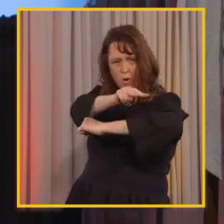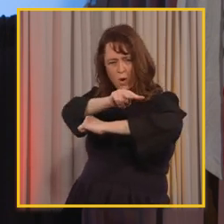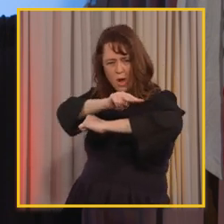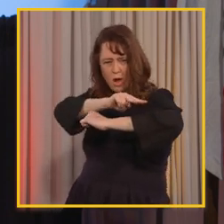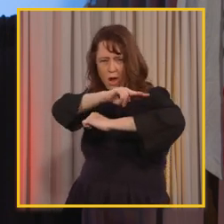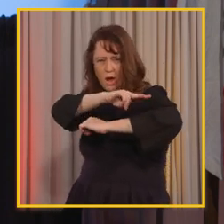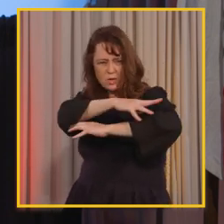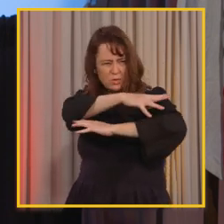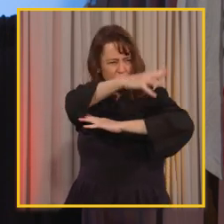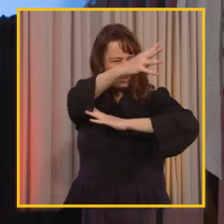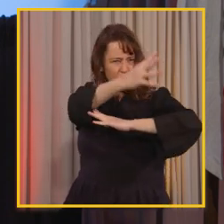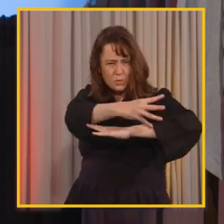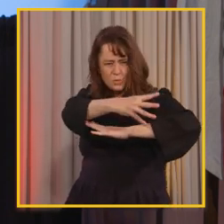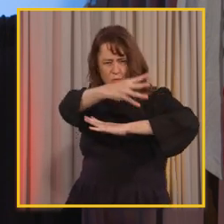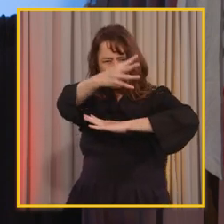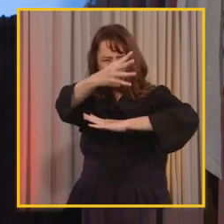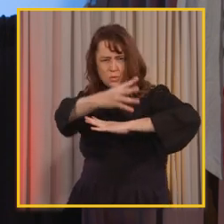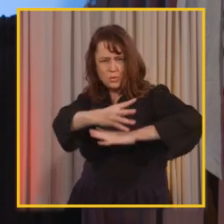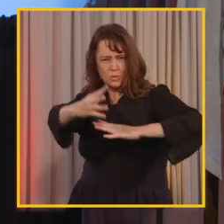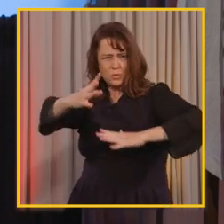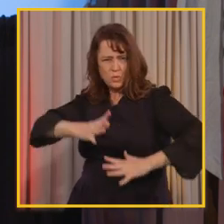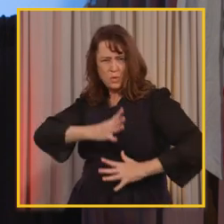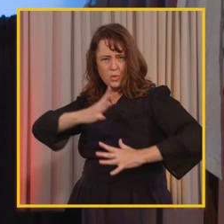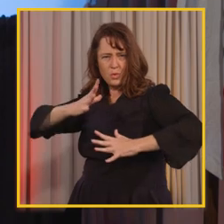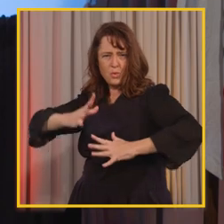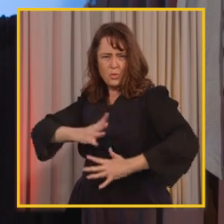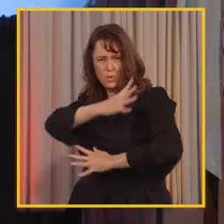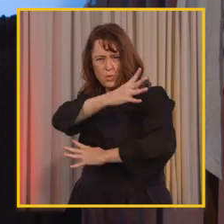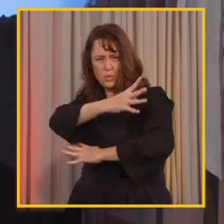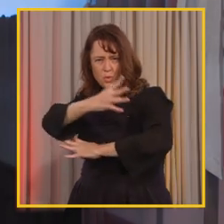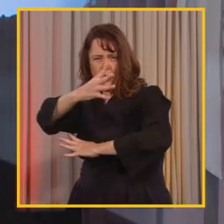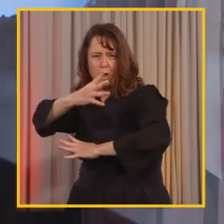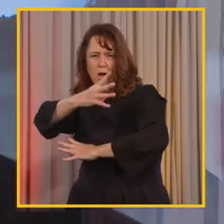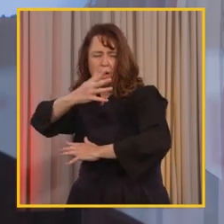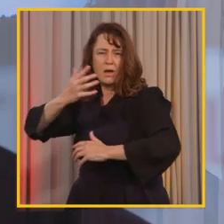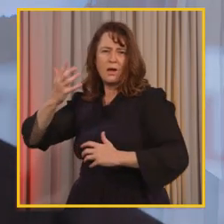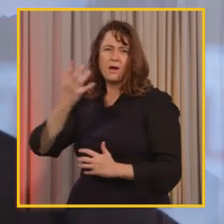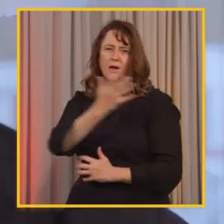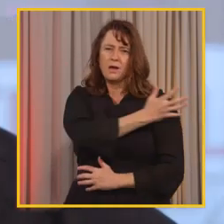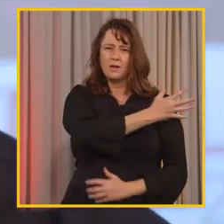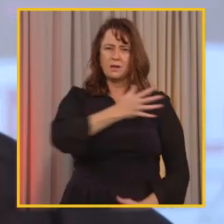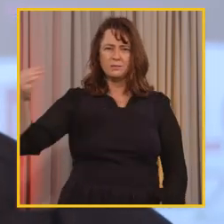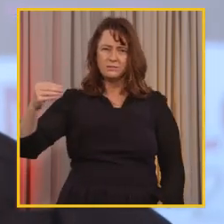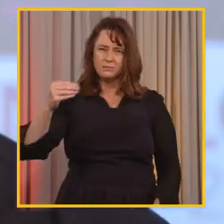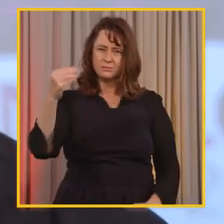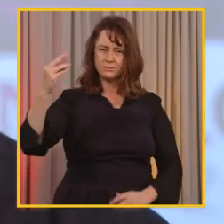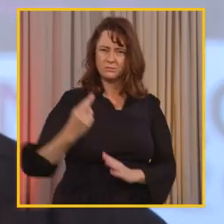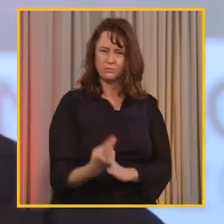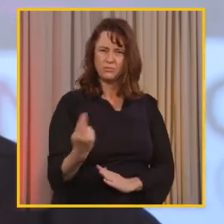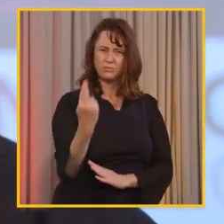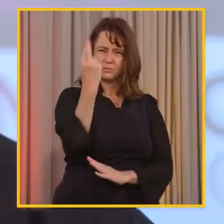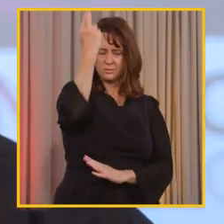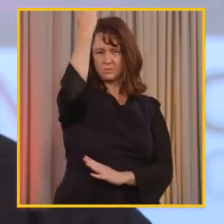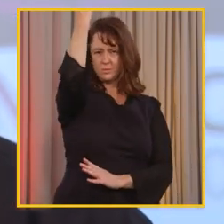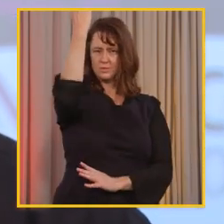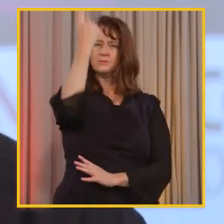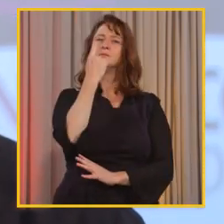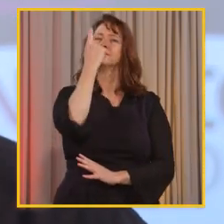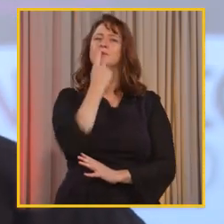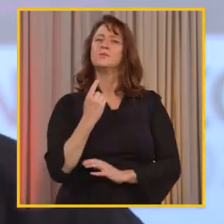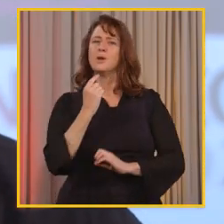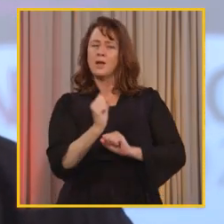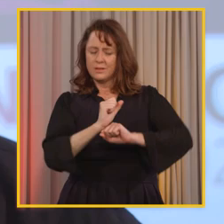were so gallantly streaming, and the